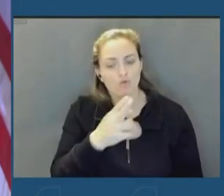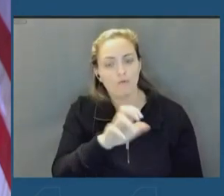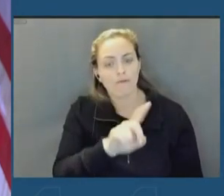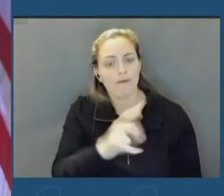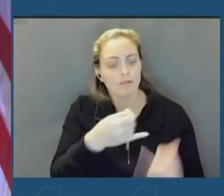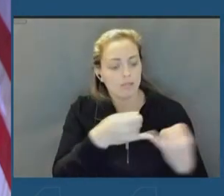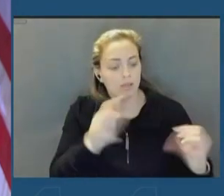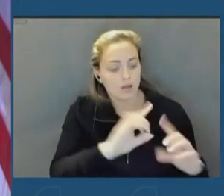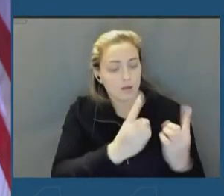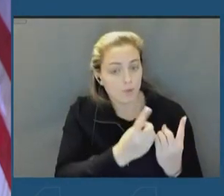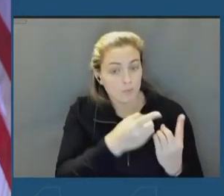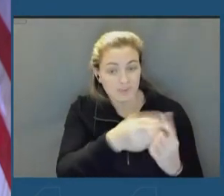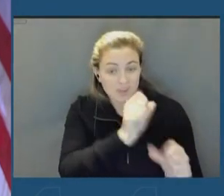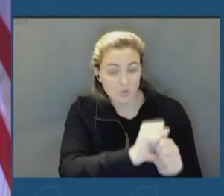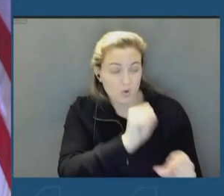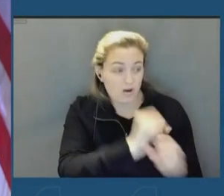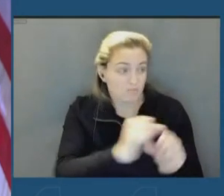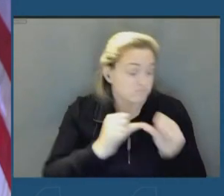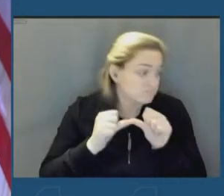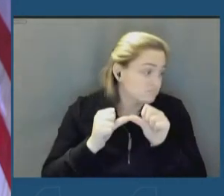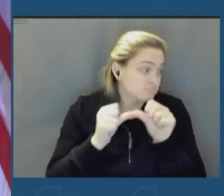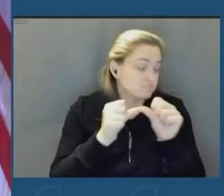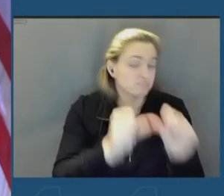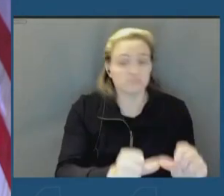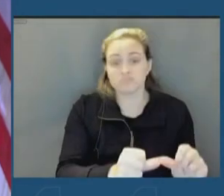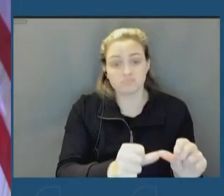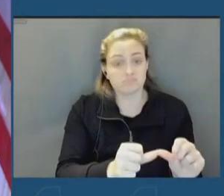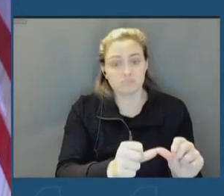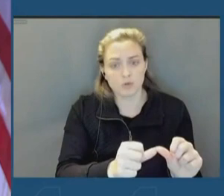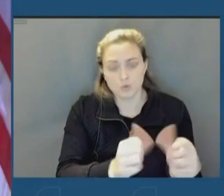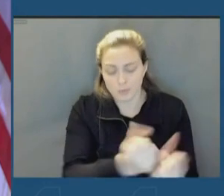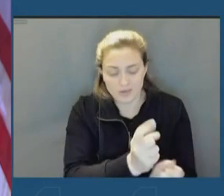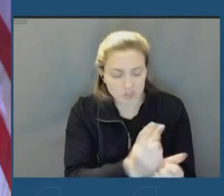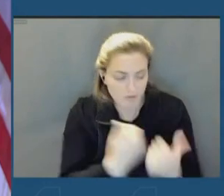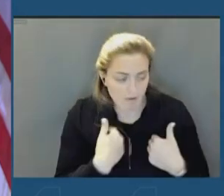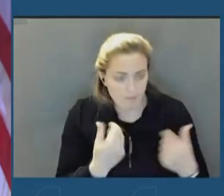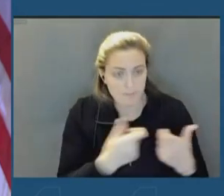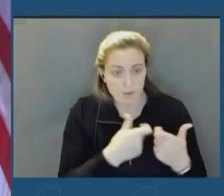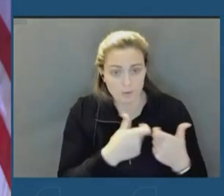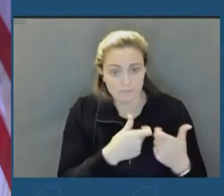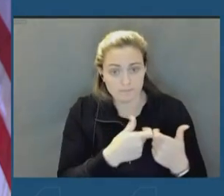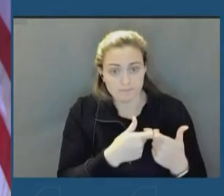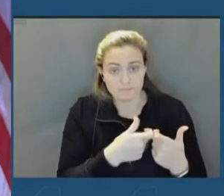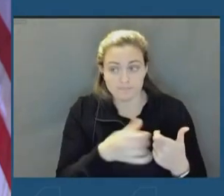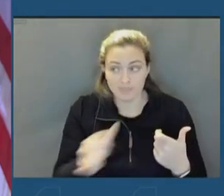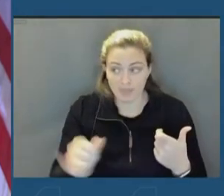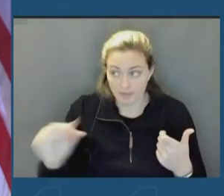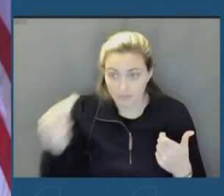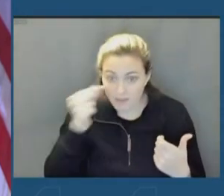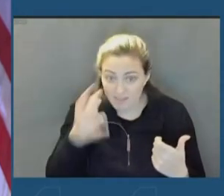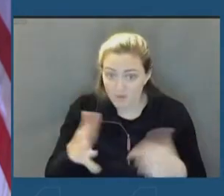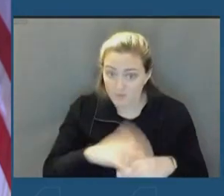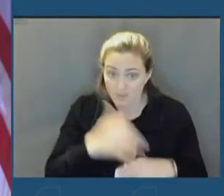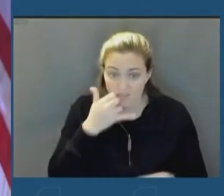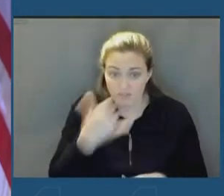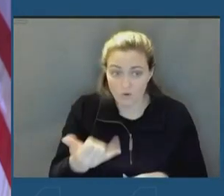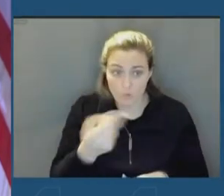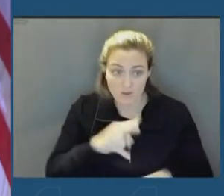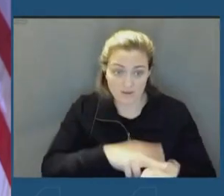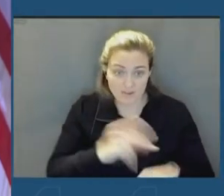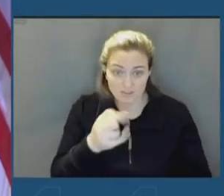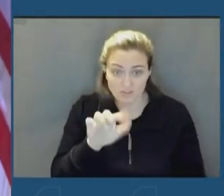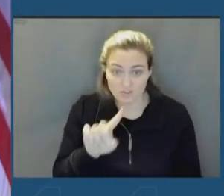Department that worked tirelessly to restore power. Like the governor, I was on the phone with National